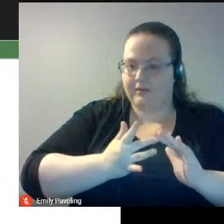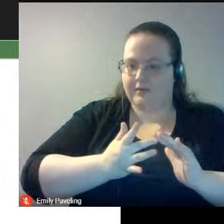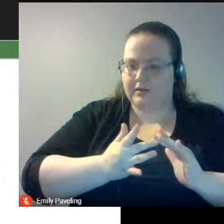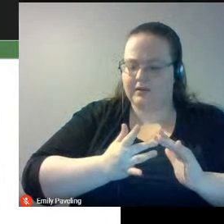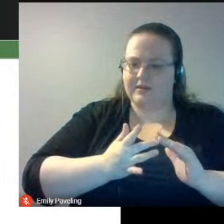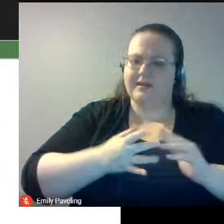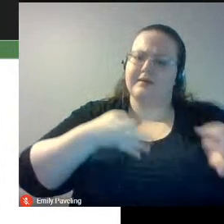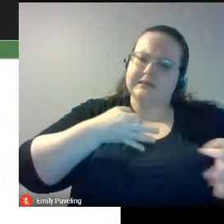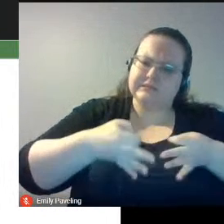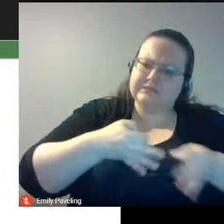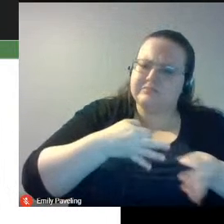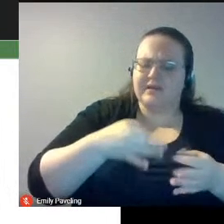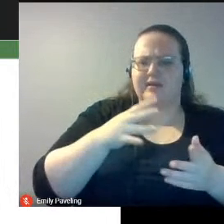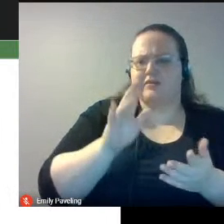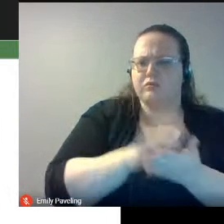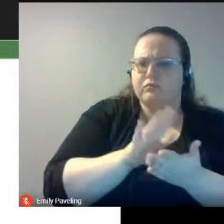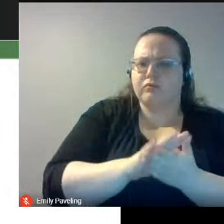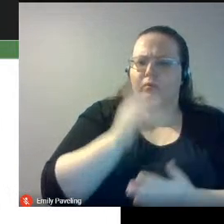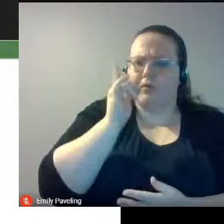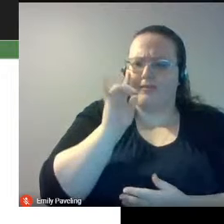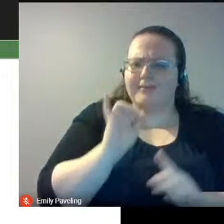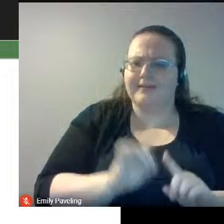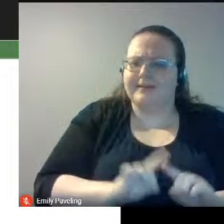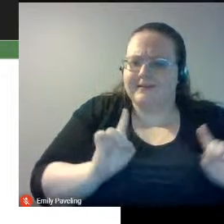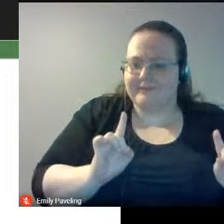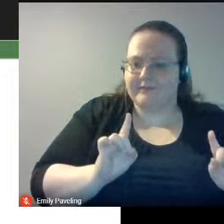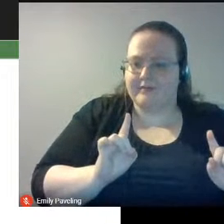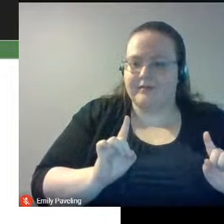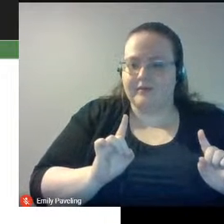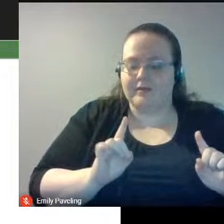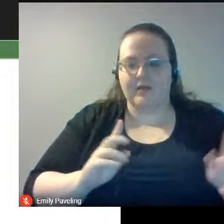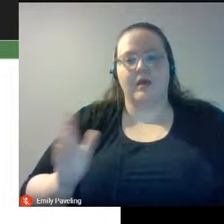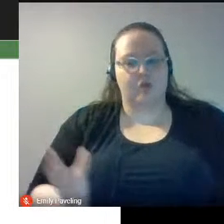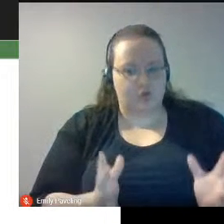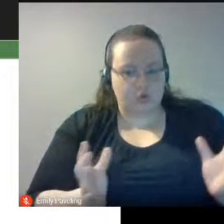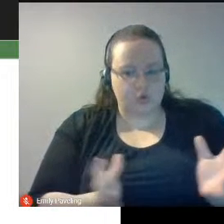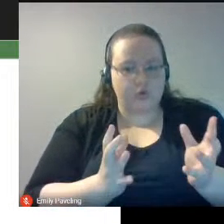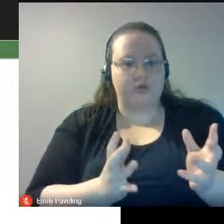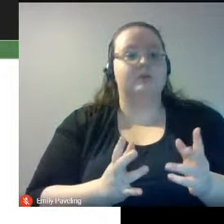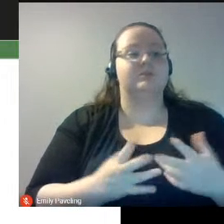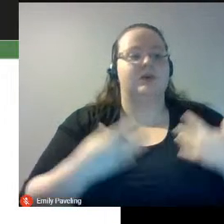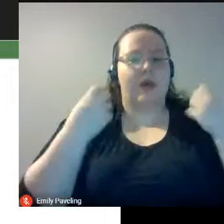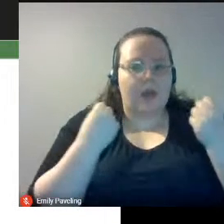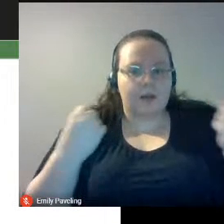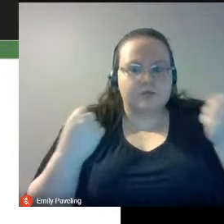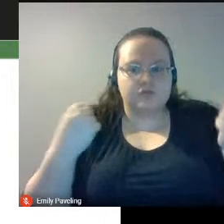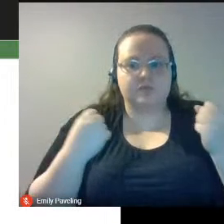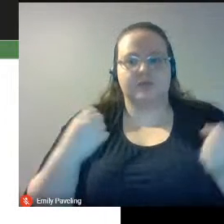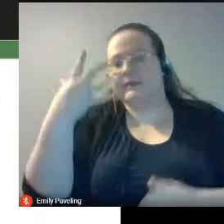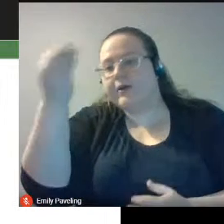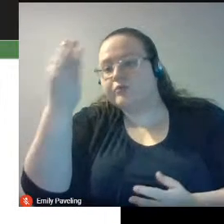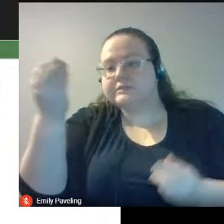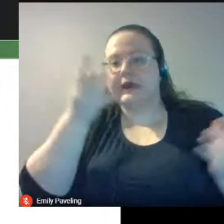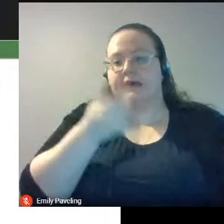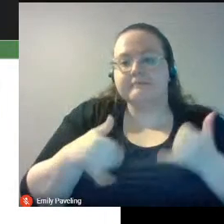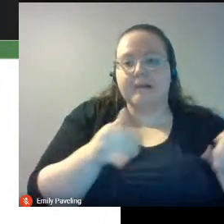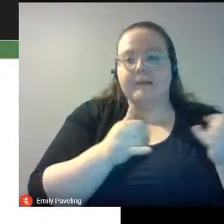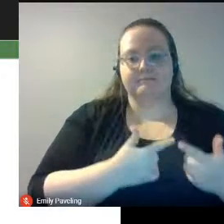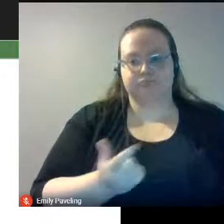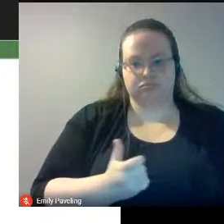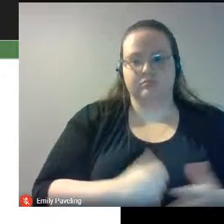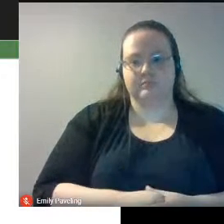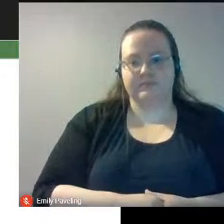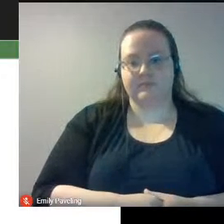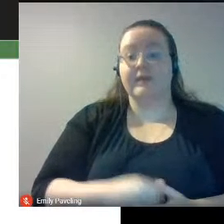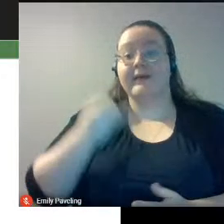them to socialize and be physically active. If your children will be going back into the classroom, talk to them about the